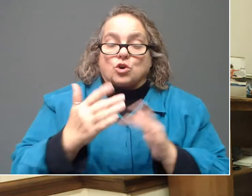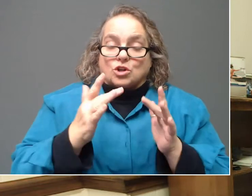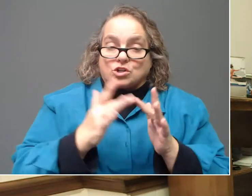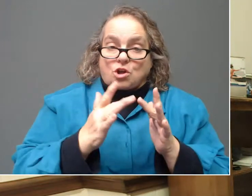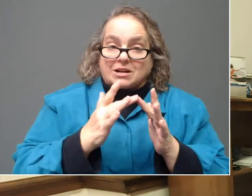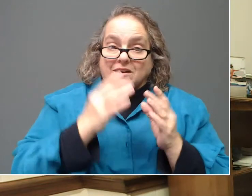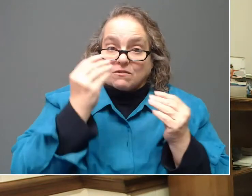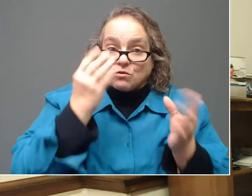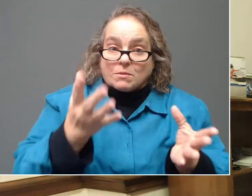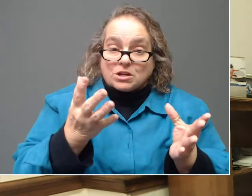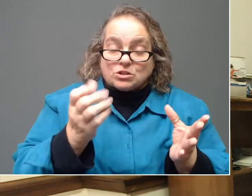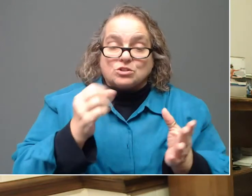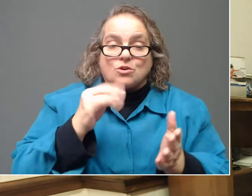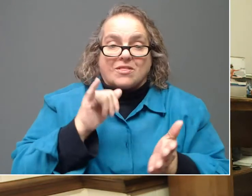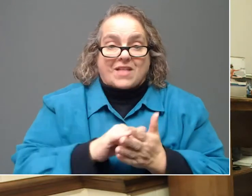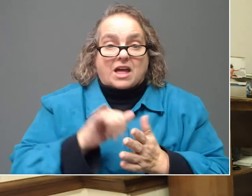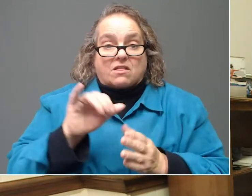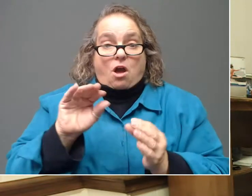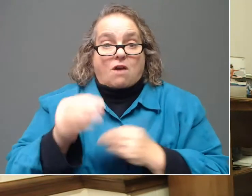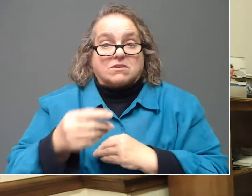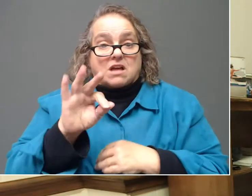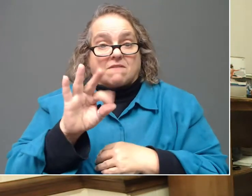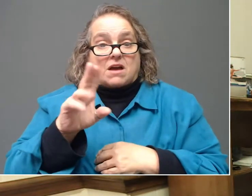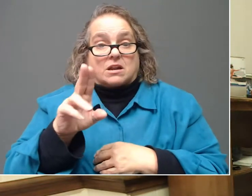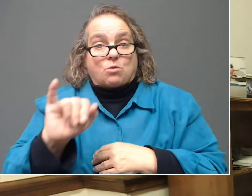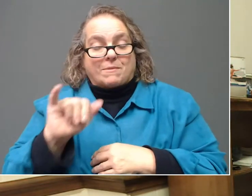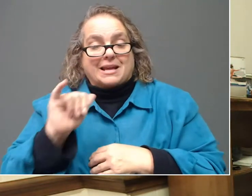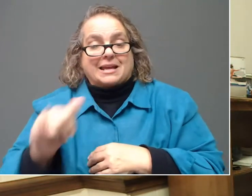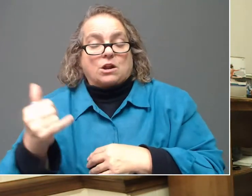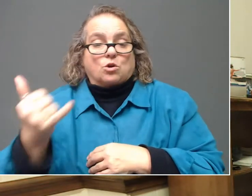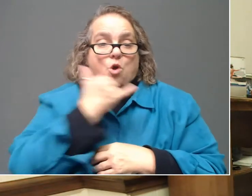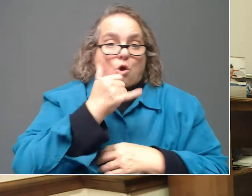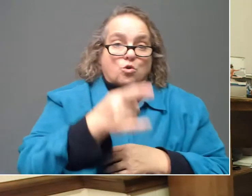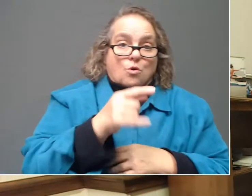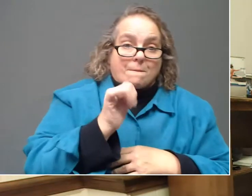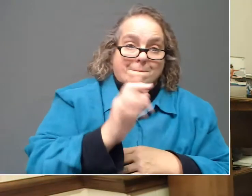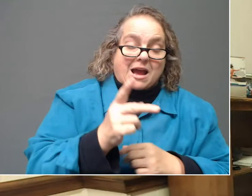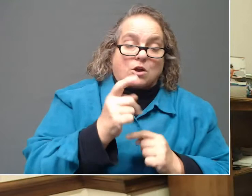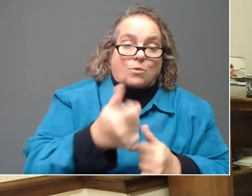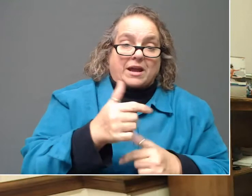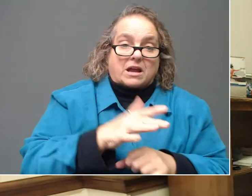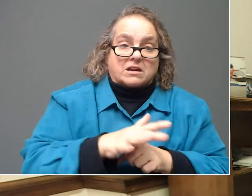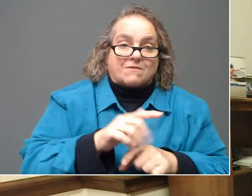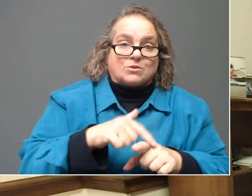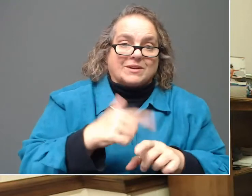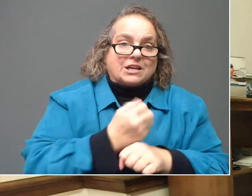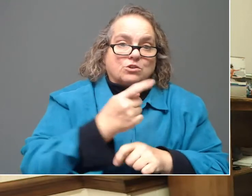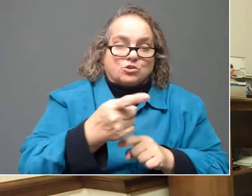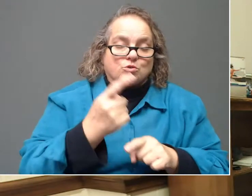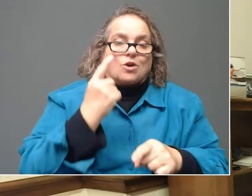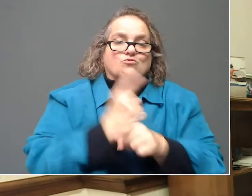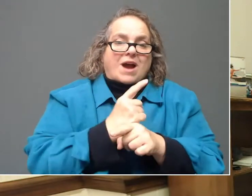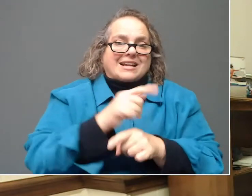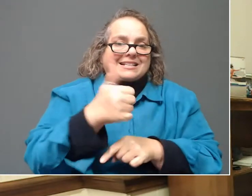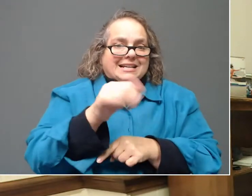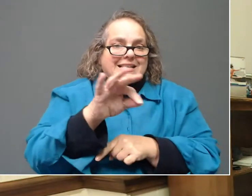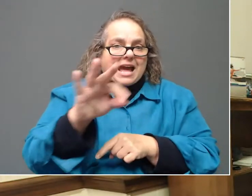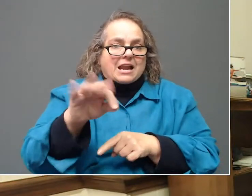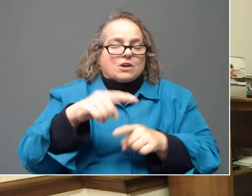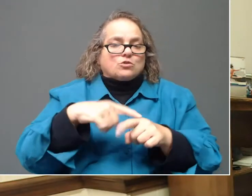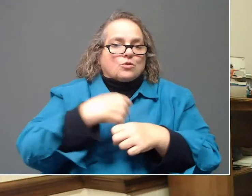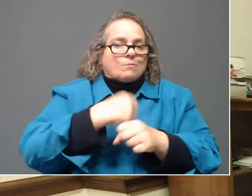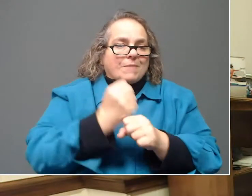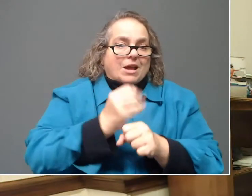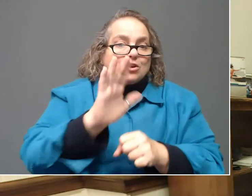so that the Office of Unemployment can get back to you quickly enough and get you a corrected 1099 in time to make that April 15th